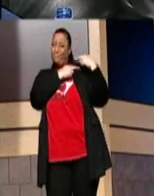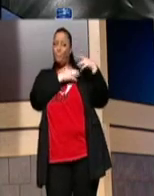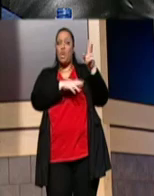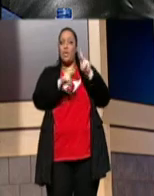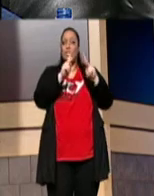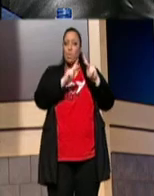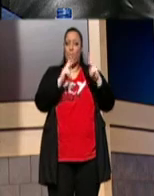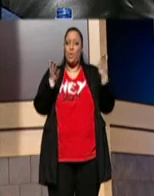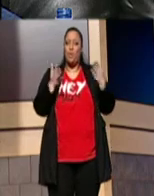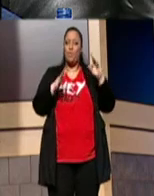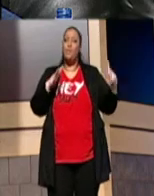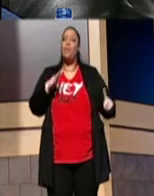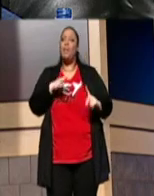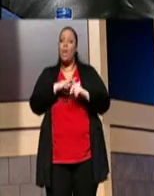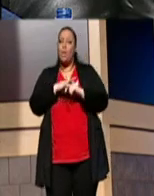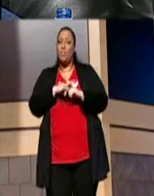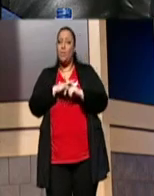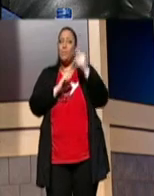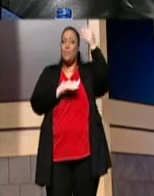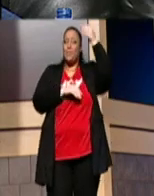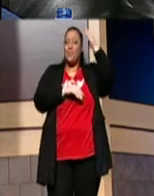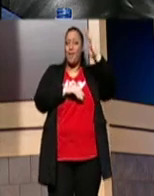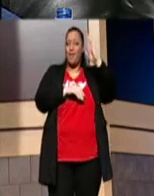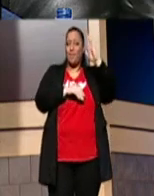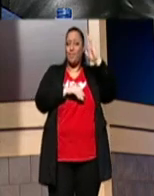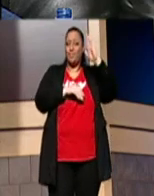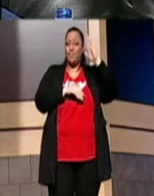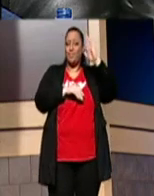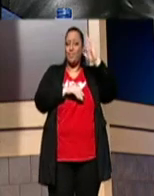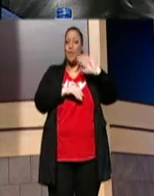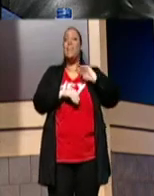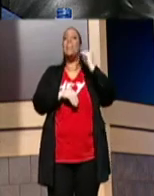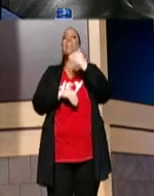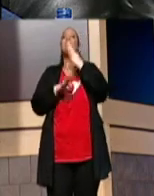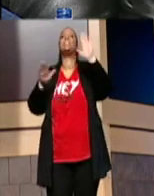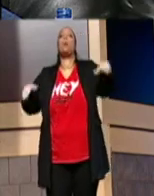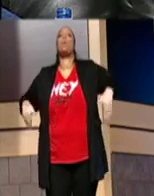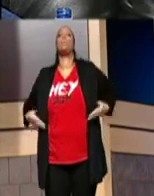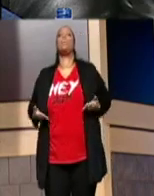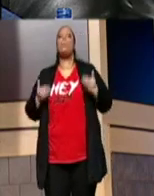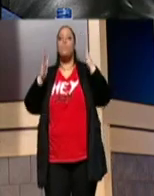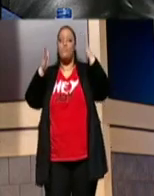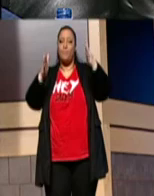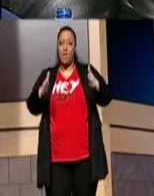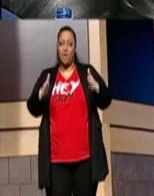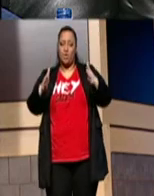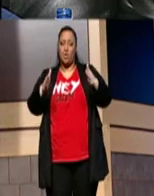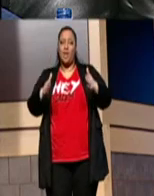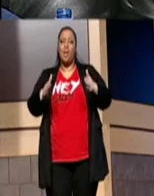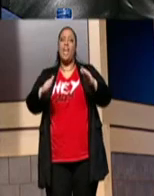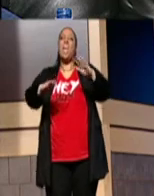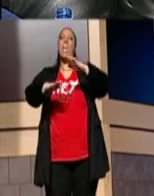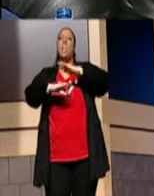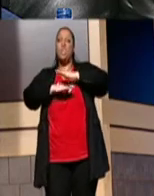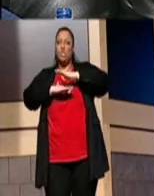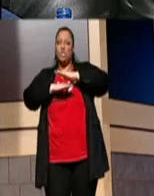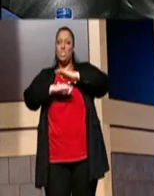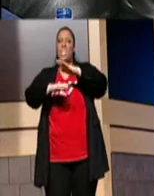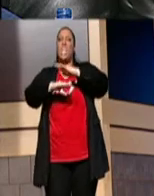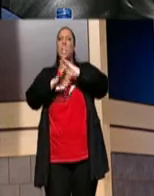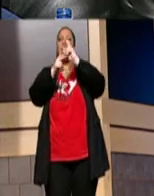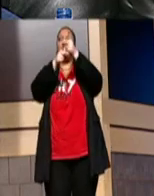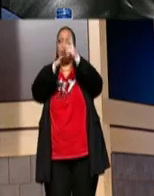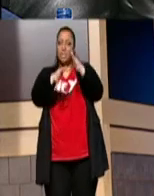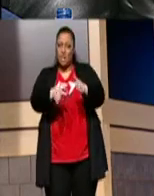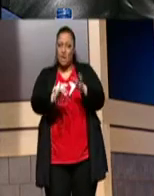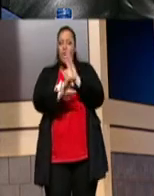here coming here, God is our provider. That's right. Our source and our sustainer.